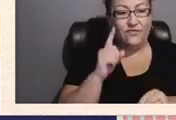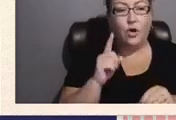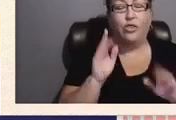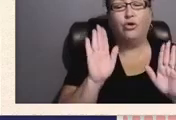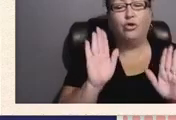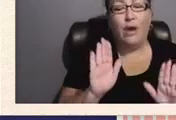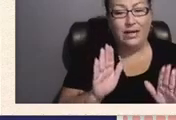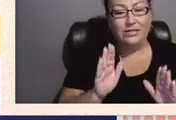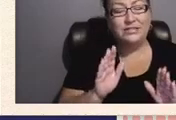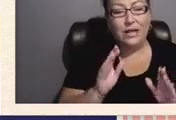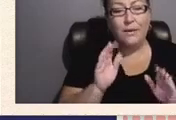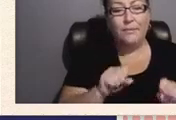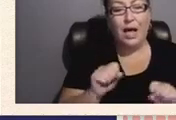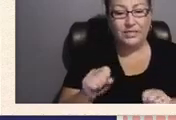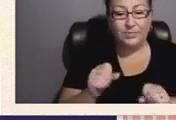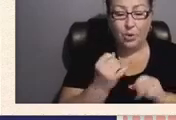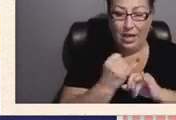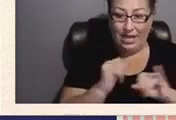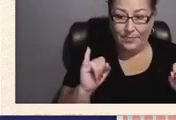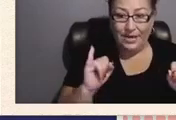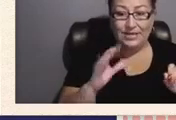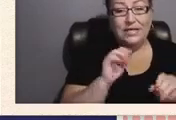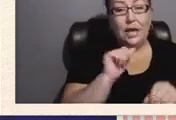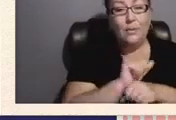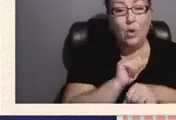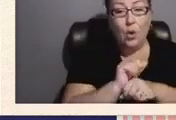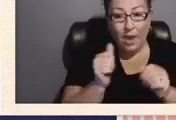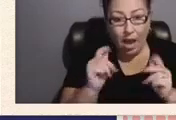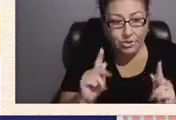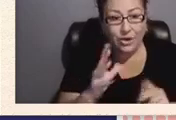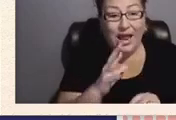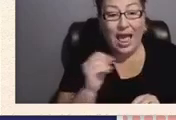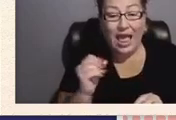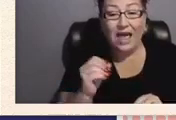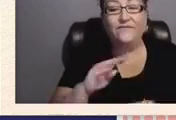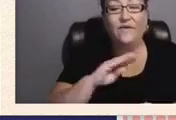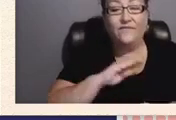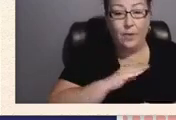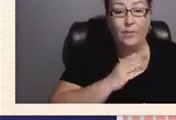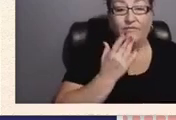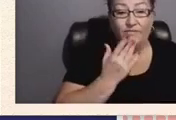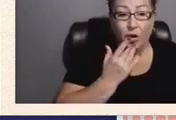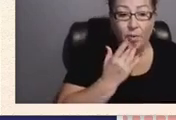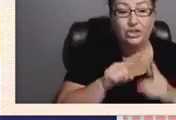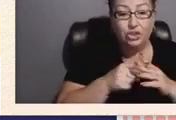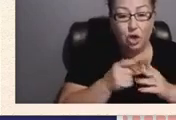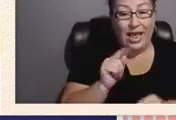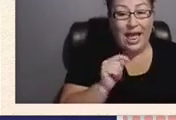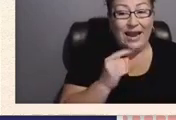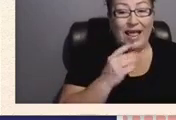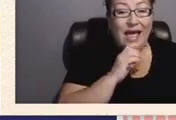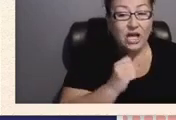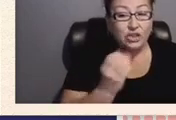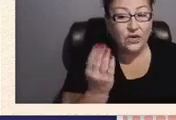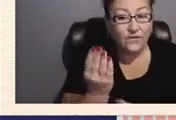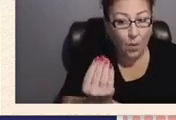possible independence, employment opportunity, and fulfillment, preferably starting at age 14.